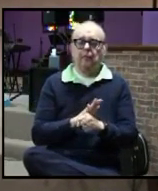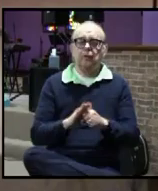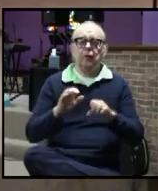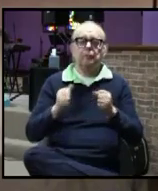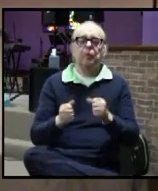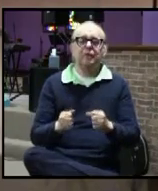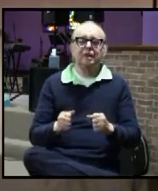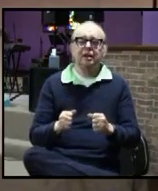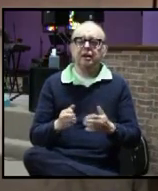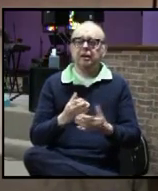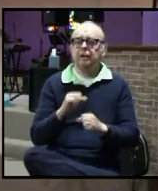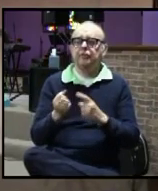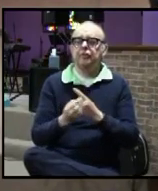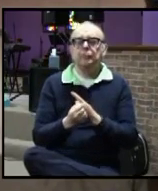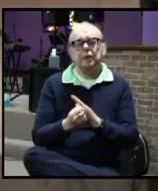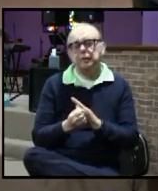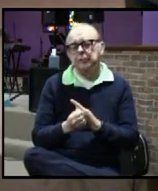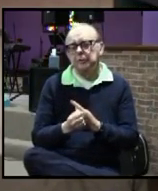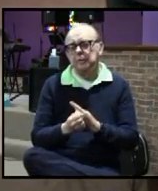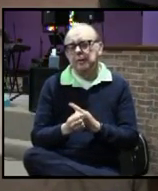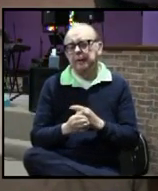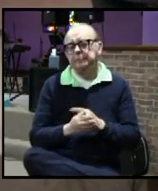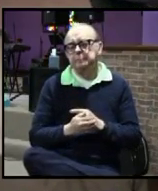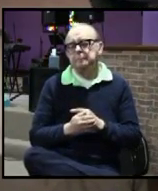of brokenness. Yes?